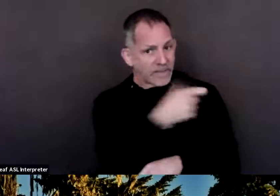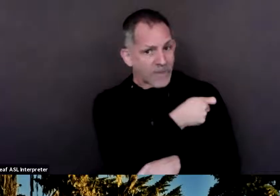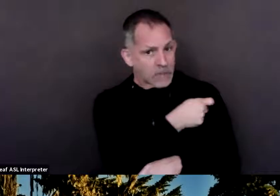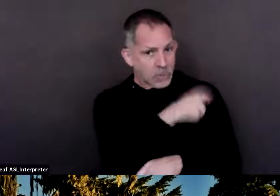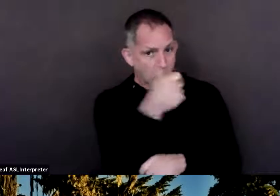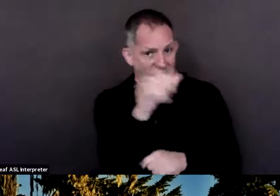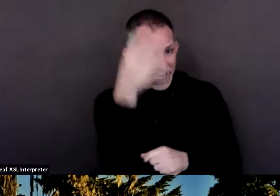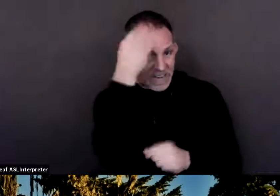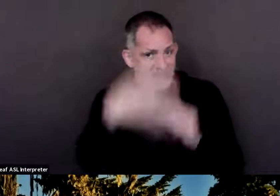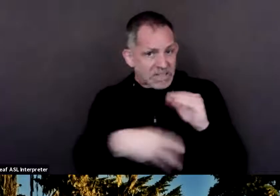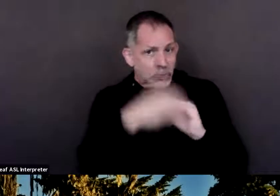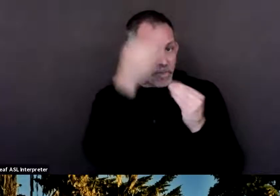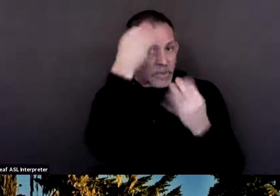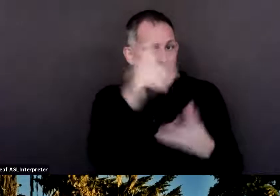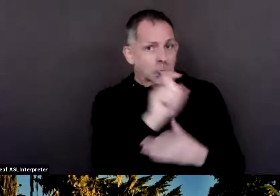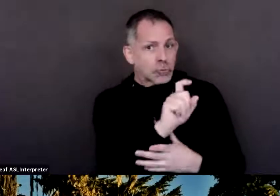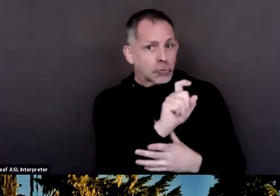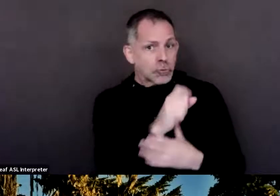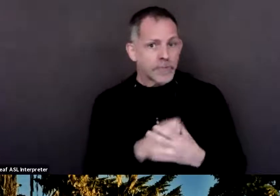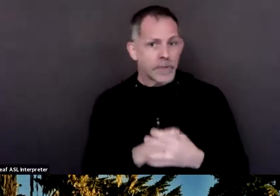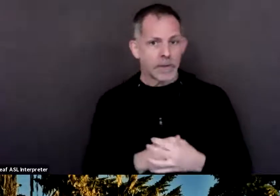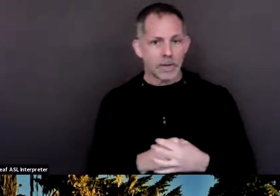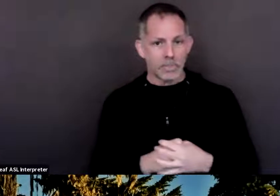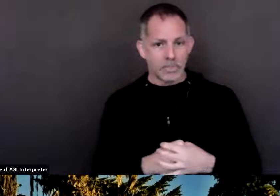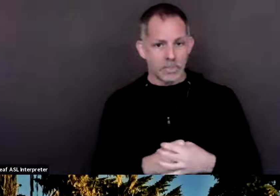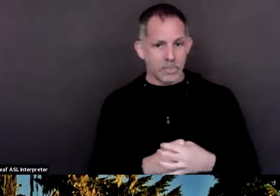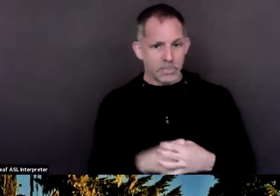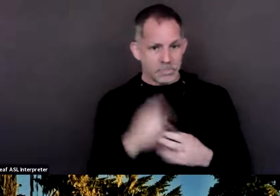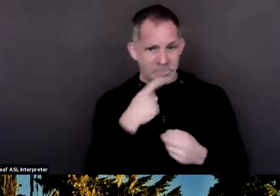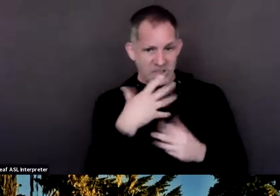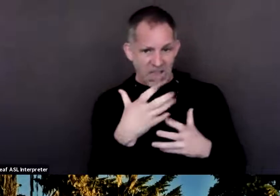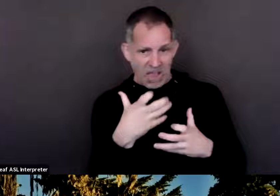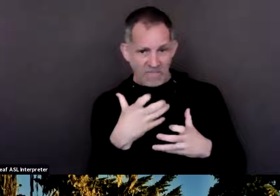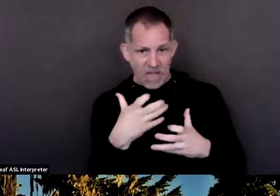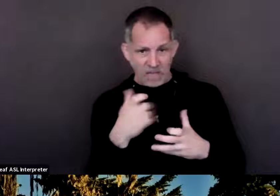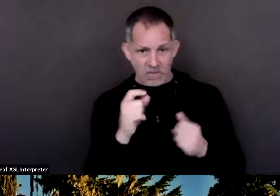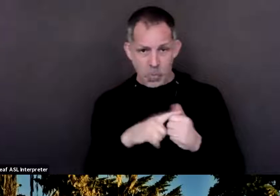quickly could the arena site be put back up and running?